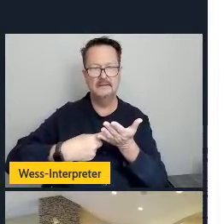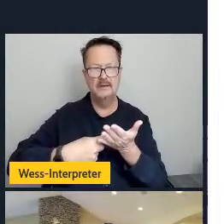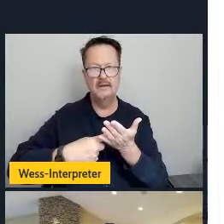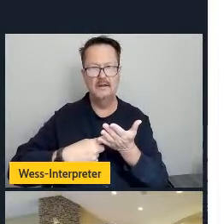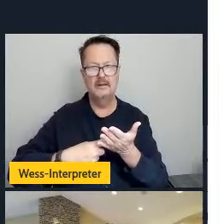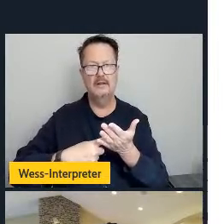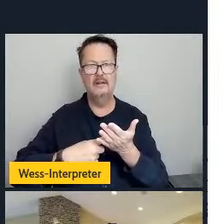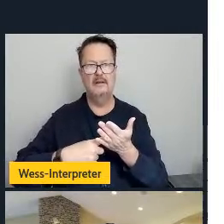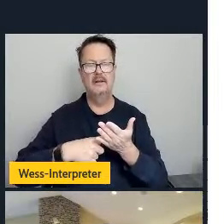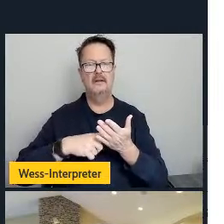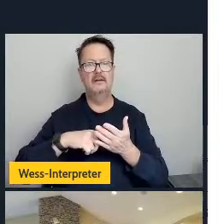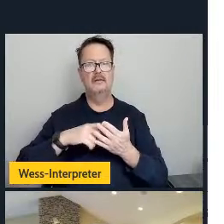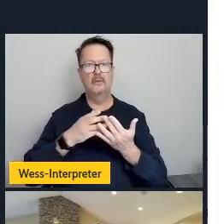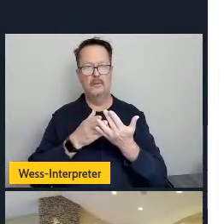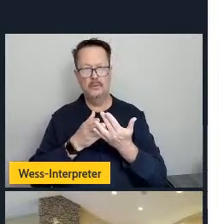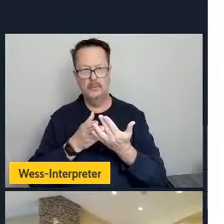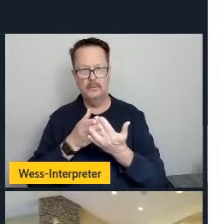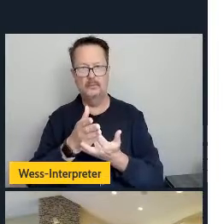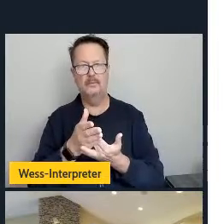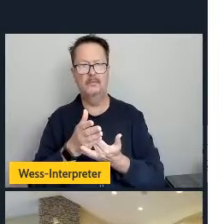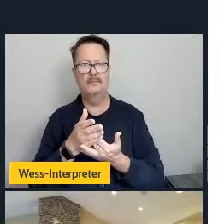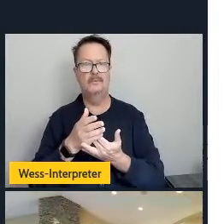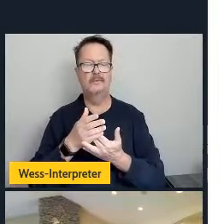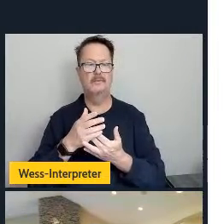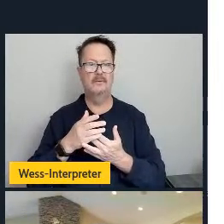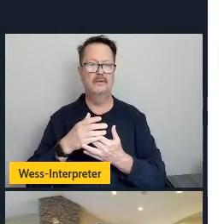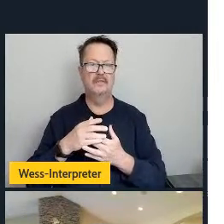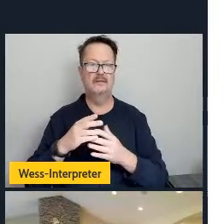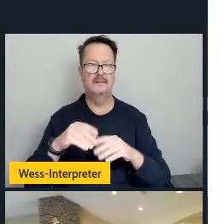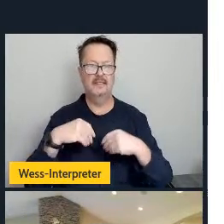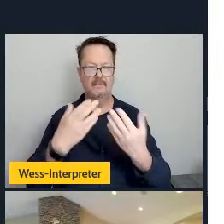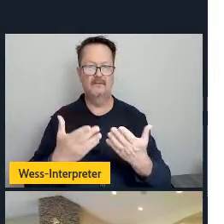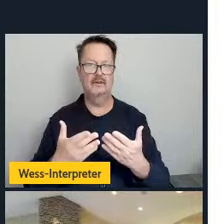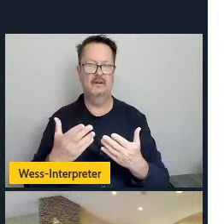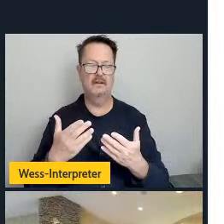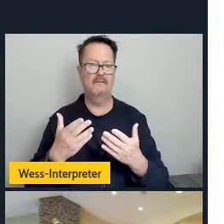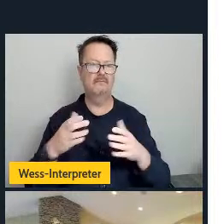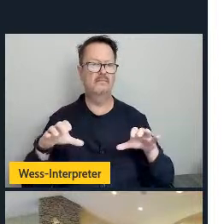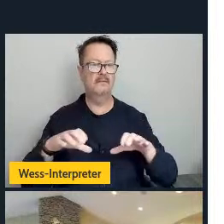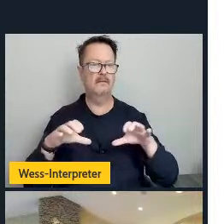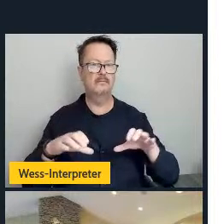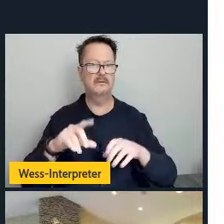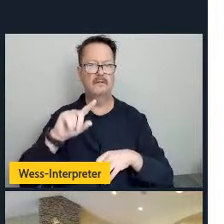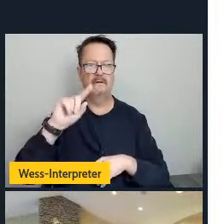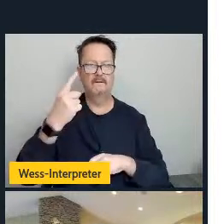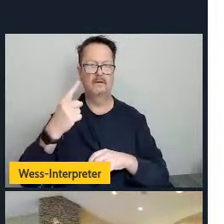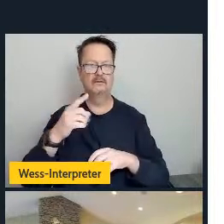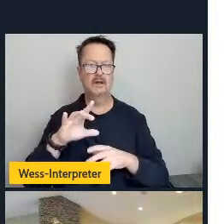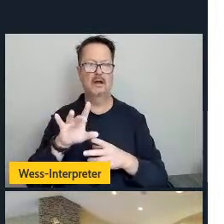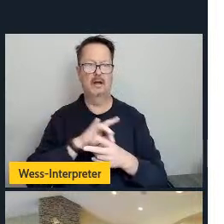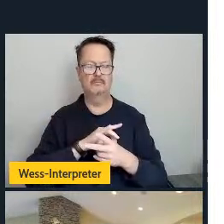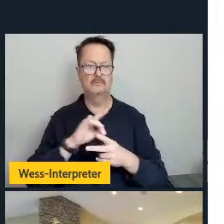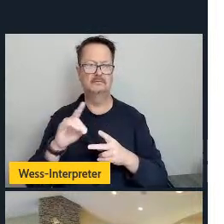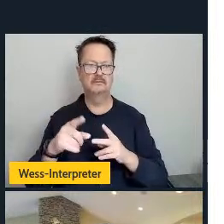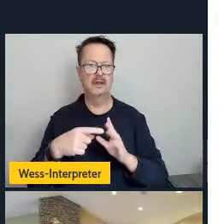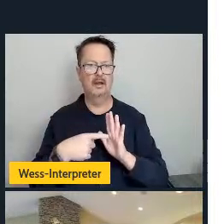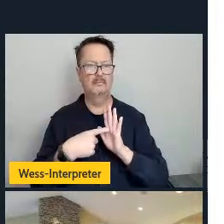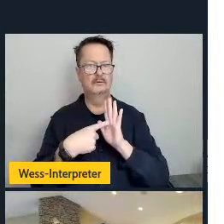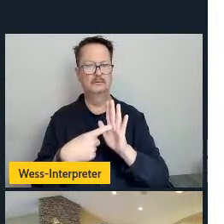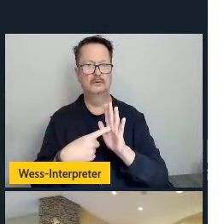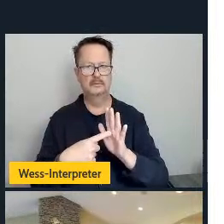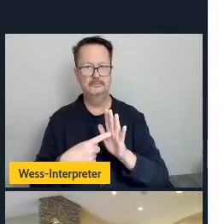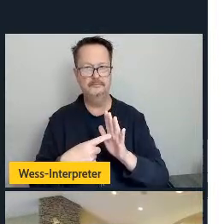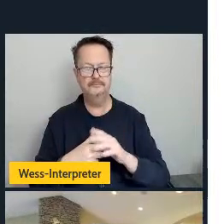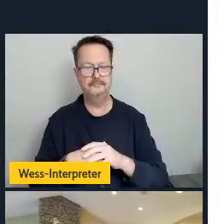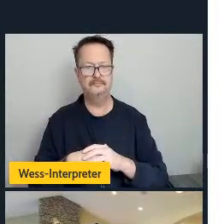trade-offs through the lenses of reliability and delivery performance. So the first option that I'm showing here is having a single repository